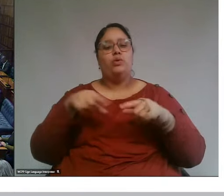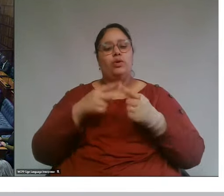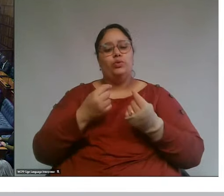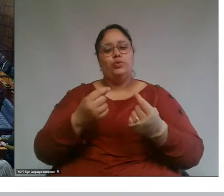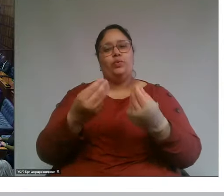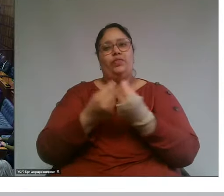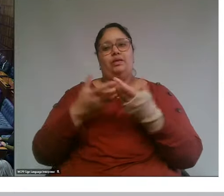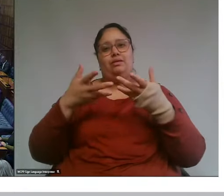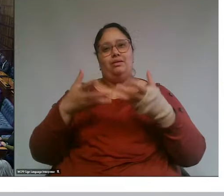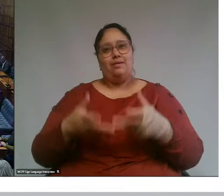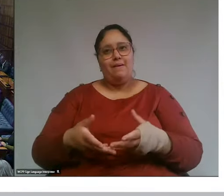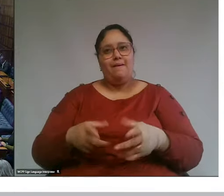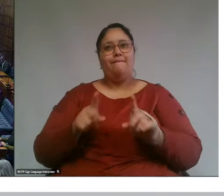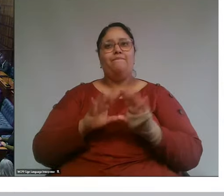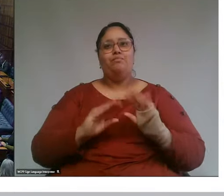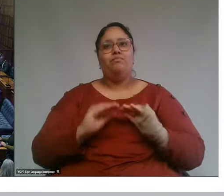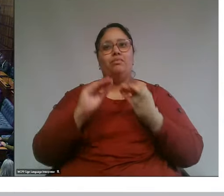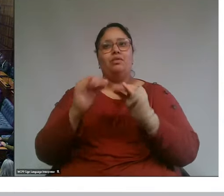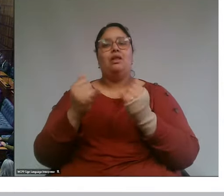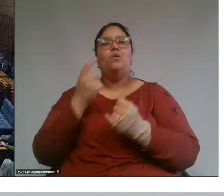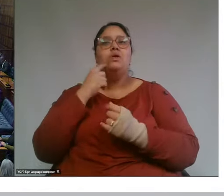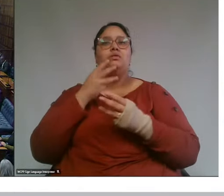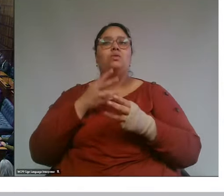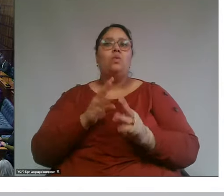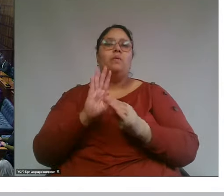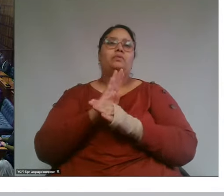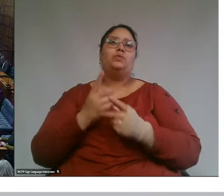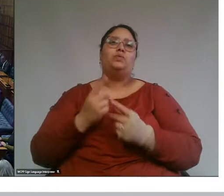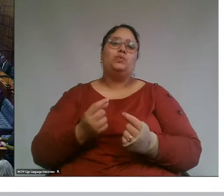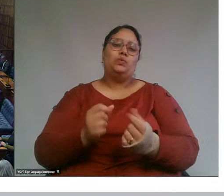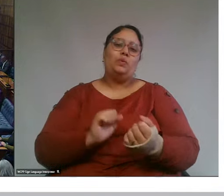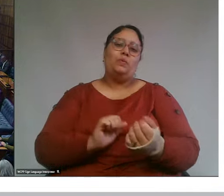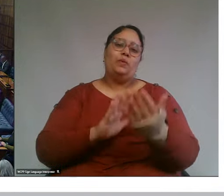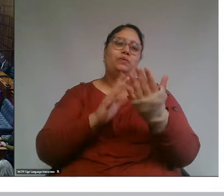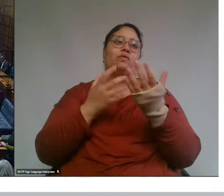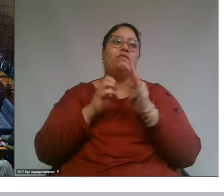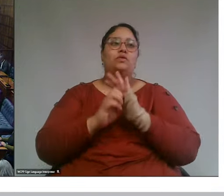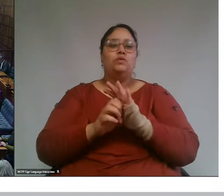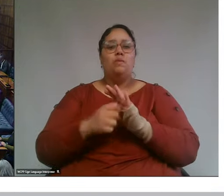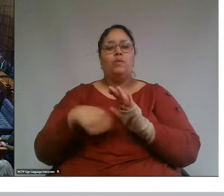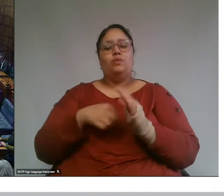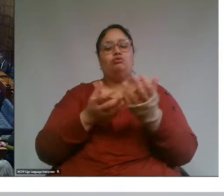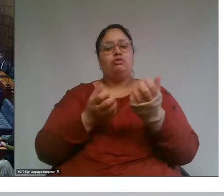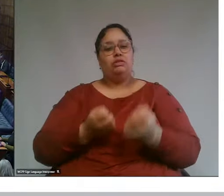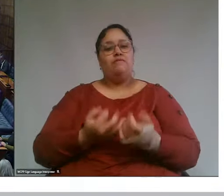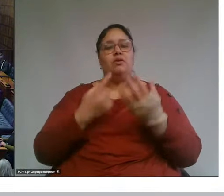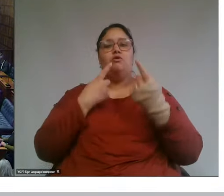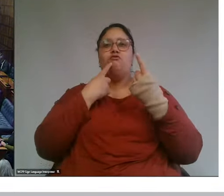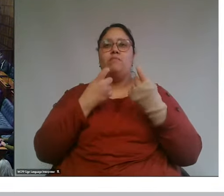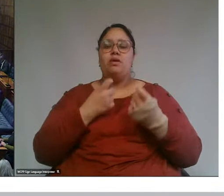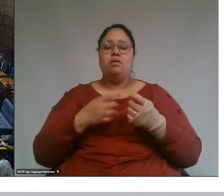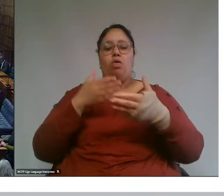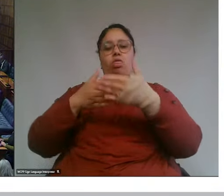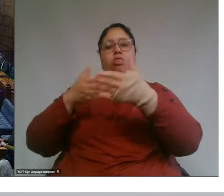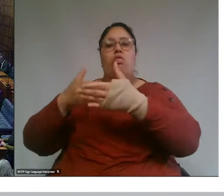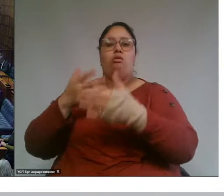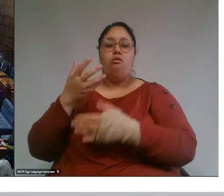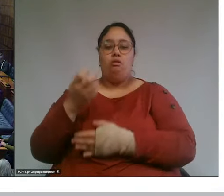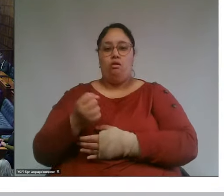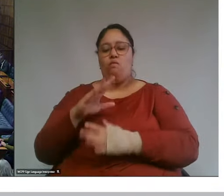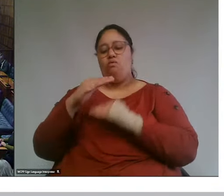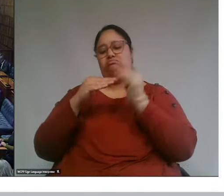that um we're moving towards that ease of doing business approach so for example we would have received many complaints about blockages in